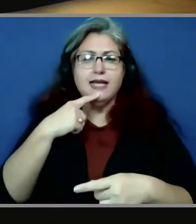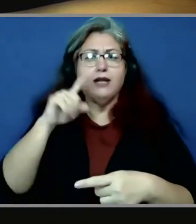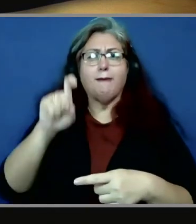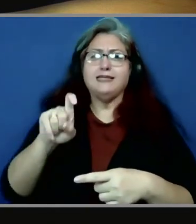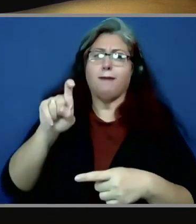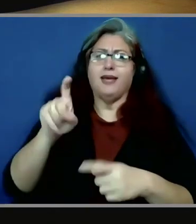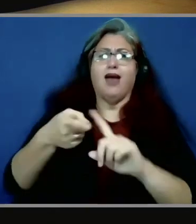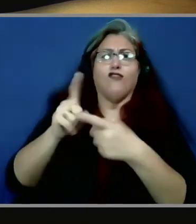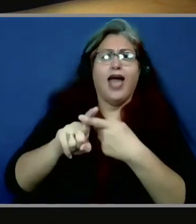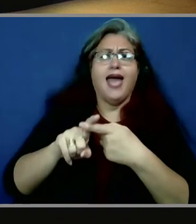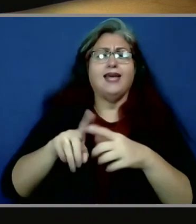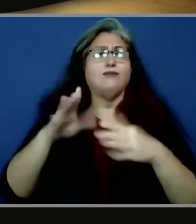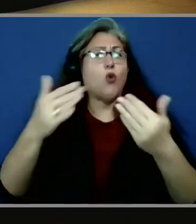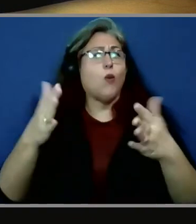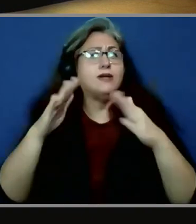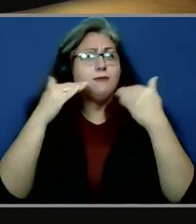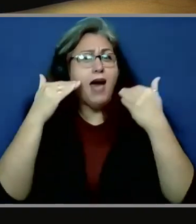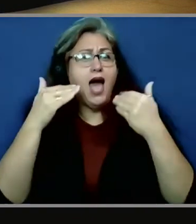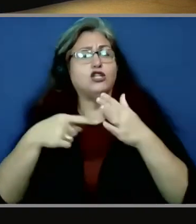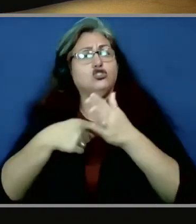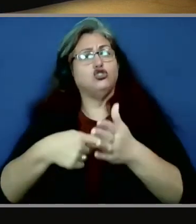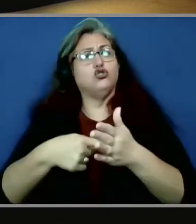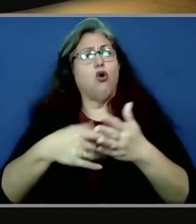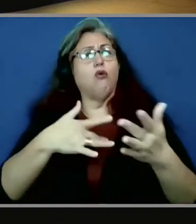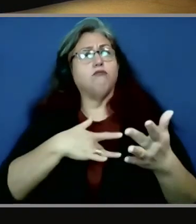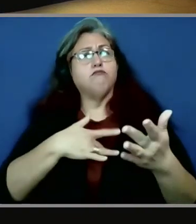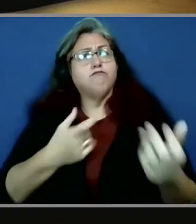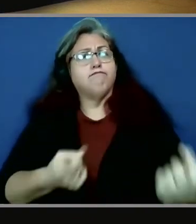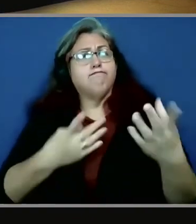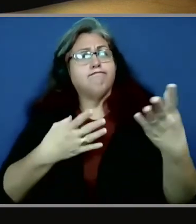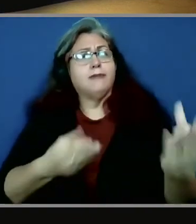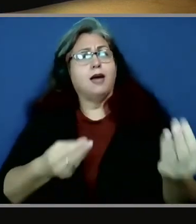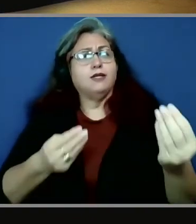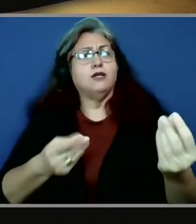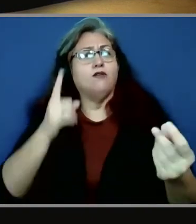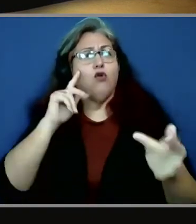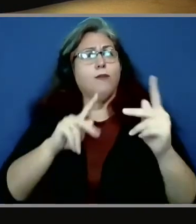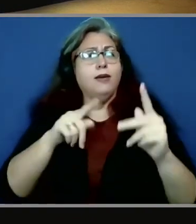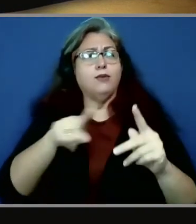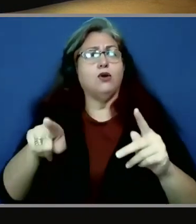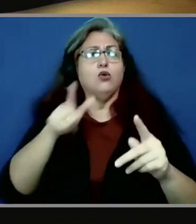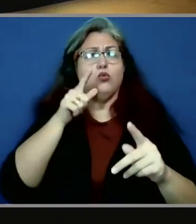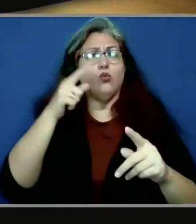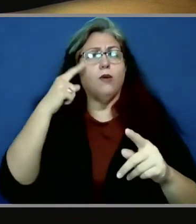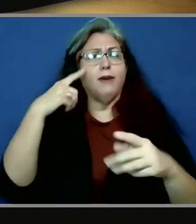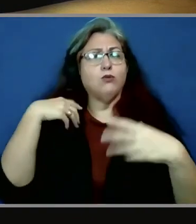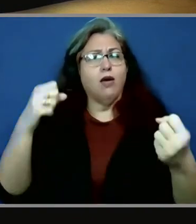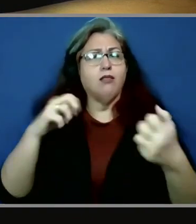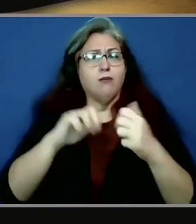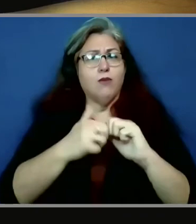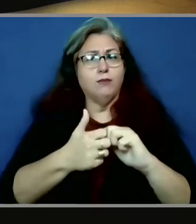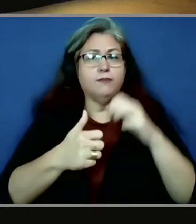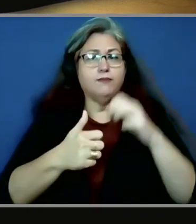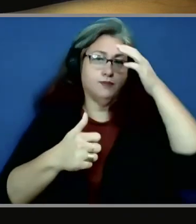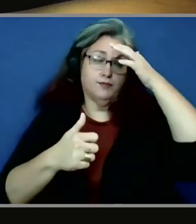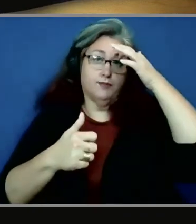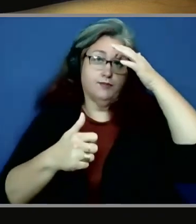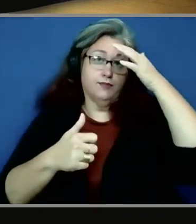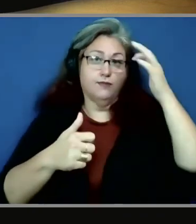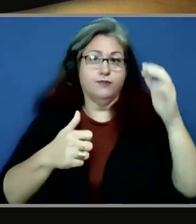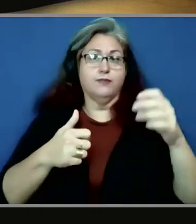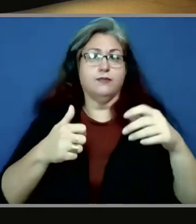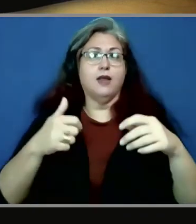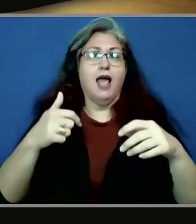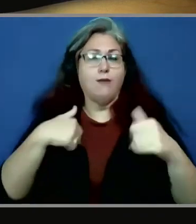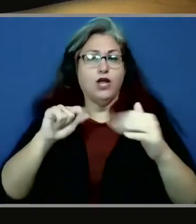a smile, being compassionate to some of our friends who's got this mental health problem. And we're reaching